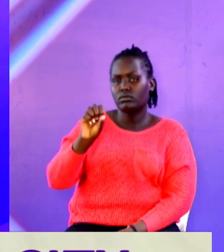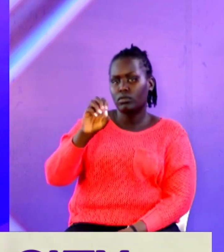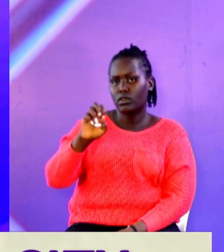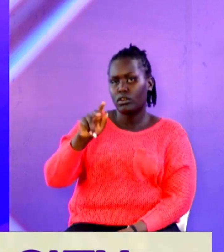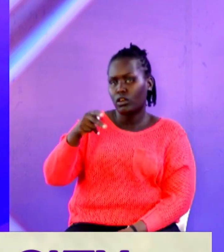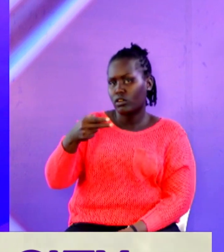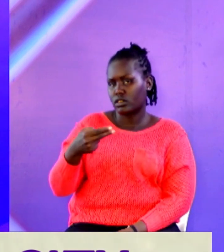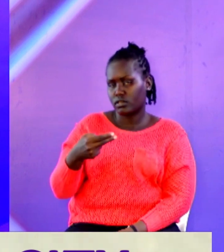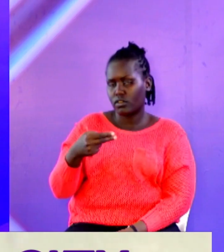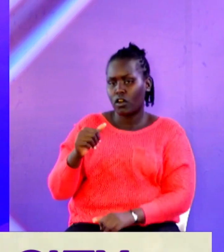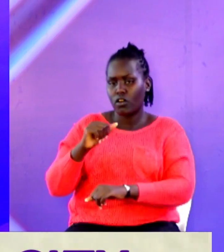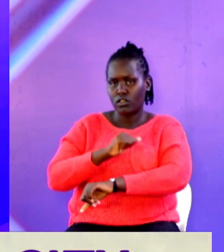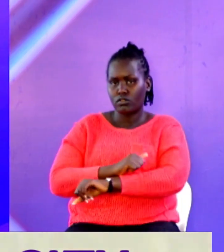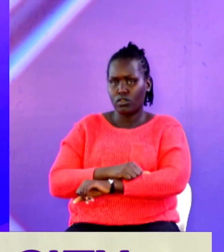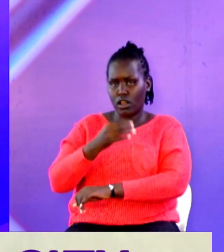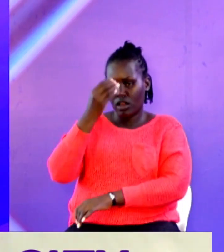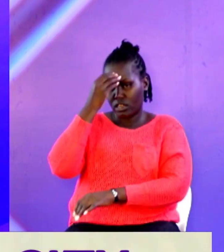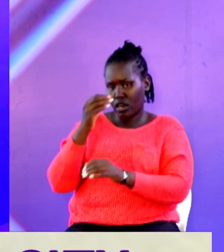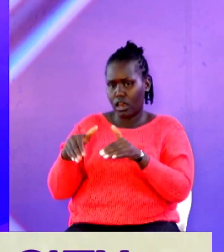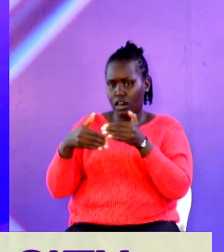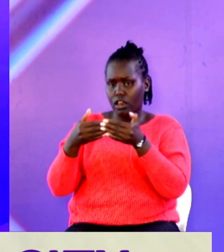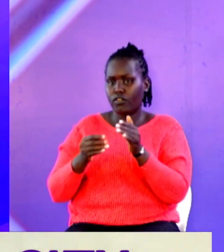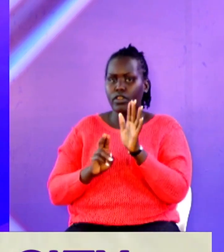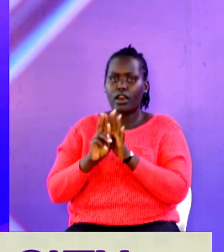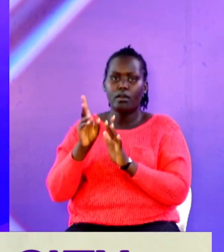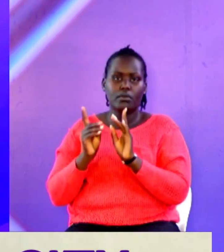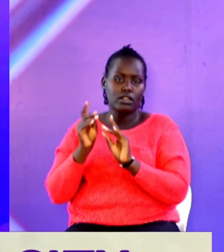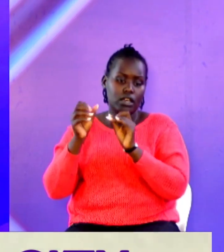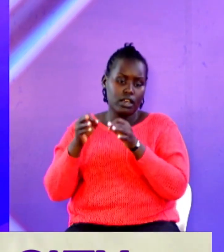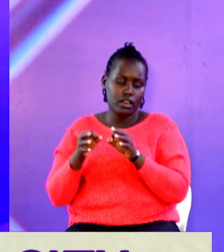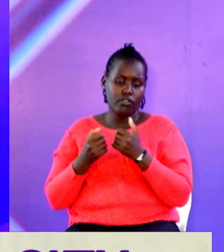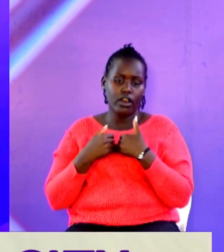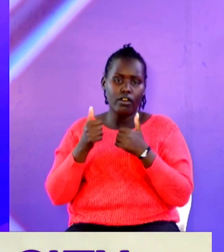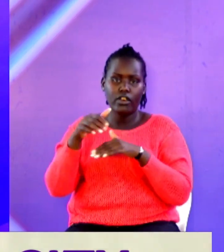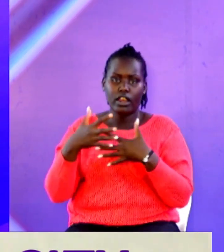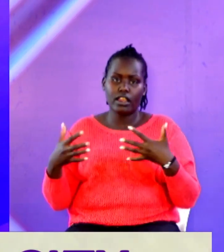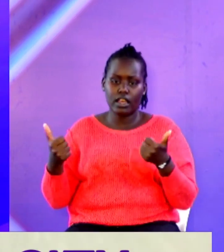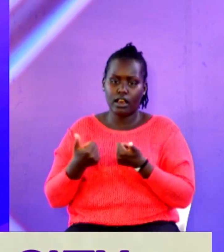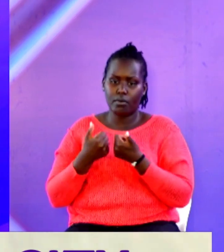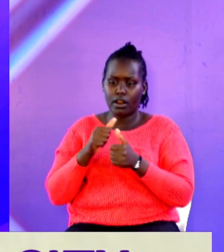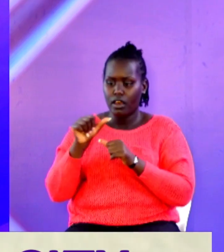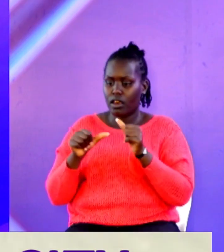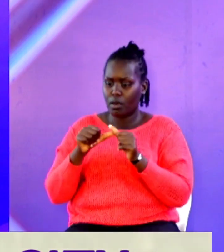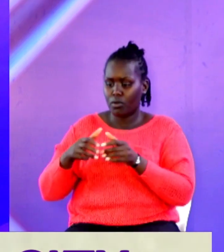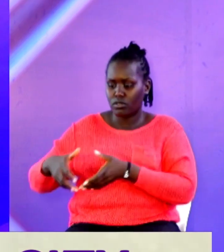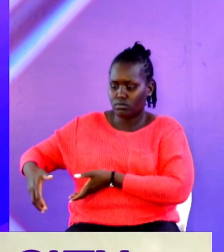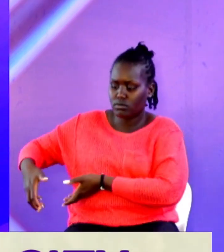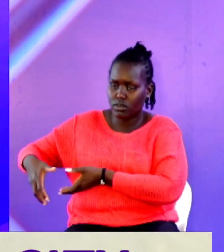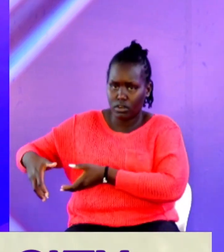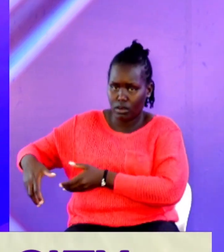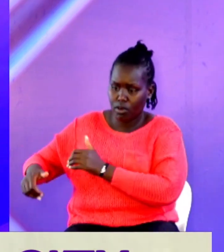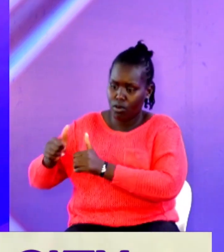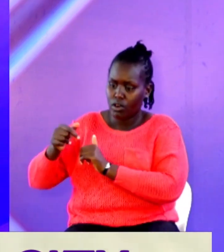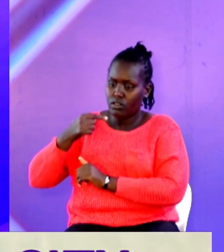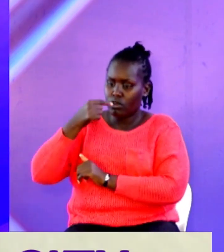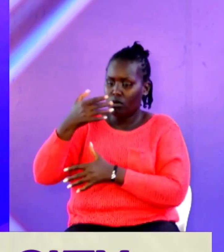giving you the updates if there is anything that is happening on the field. Of course, on the side of rugby, the one I told